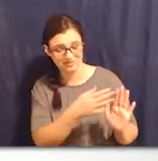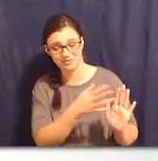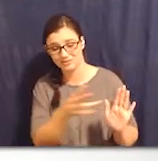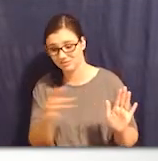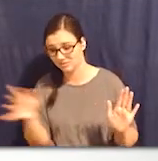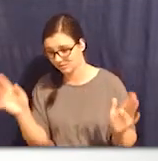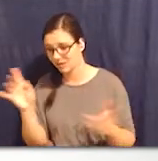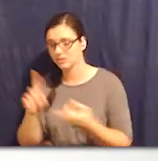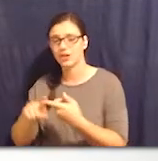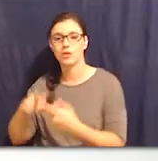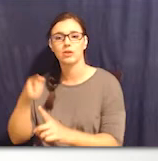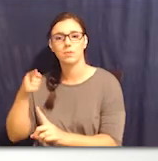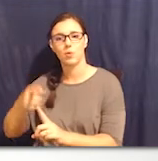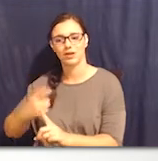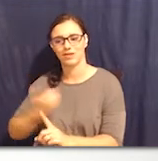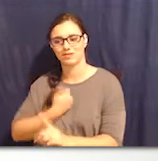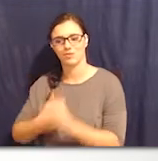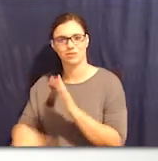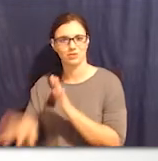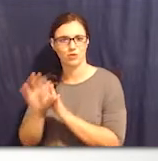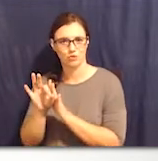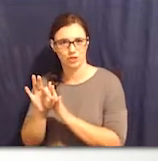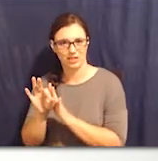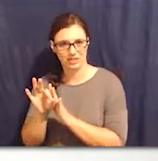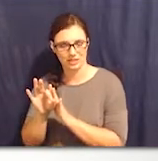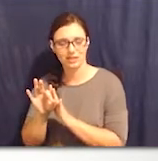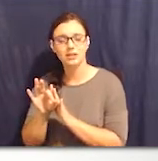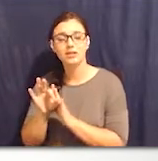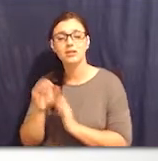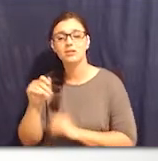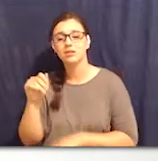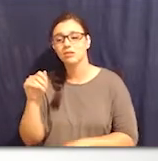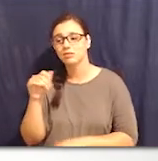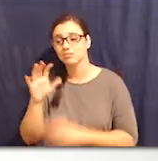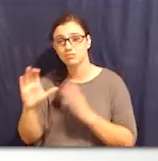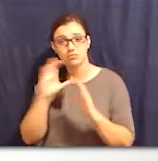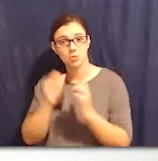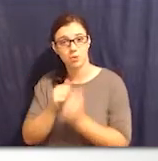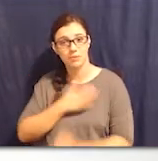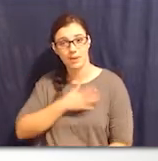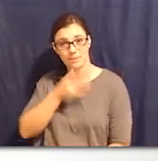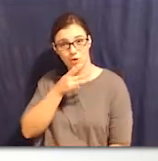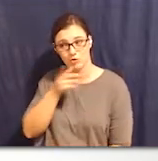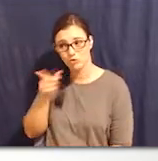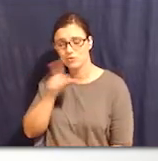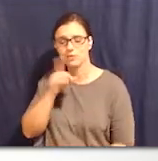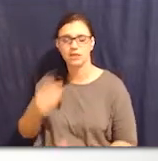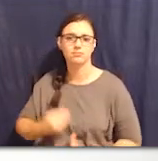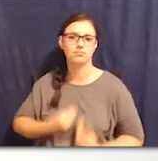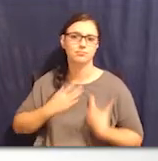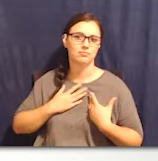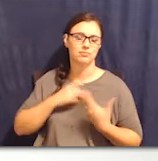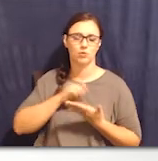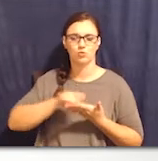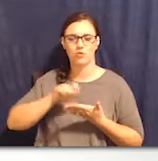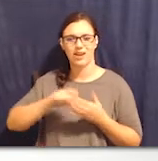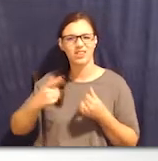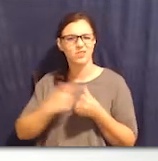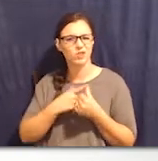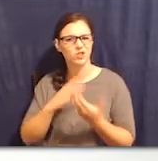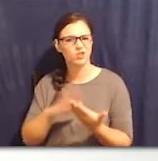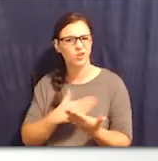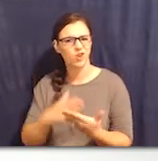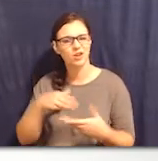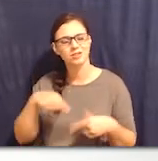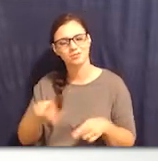day of my diagnosis all the way until the point of self-discovery. Conversations with my mother were